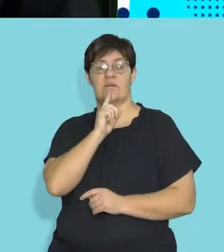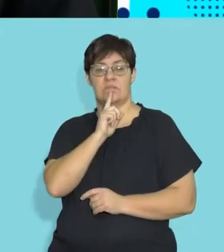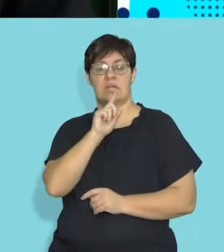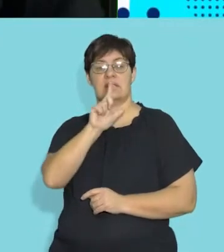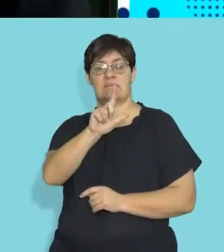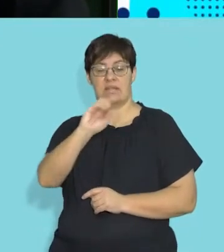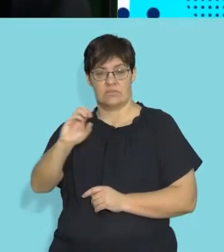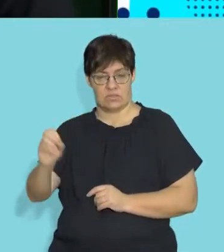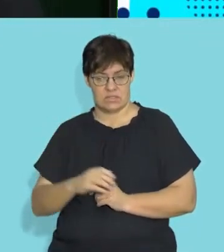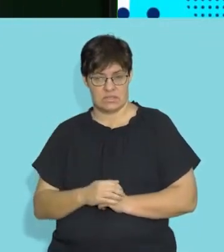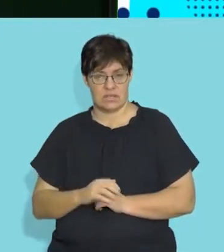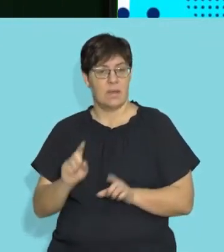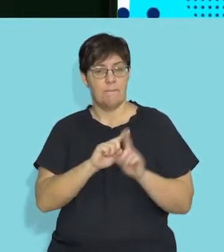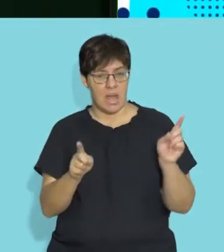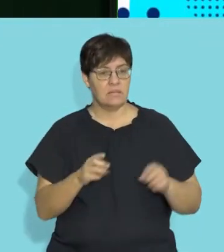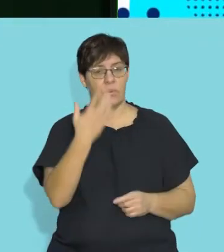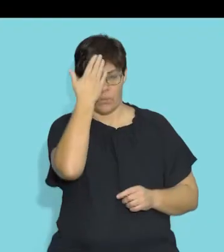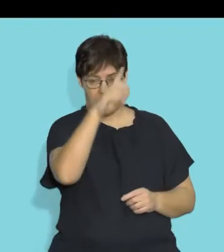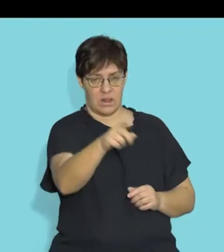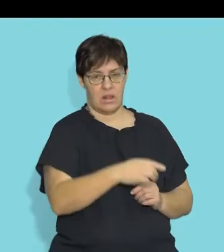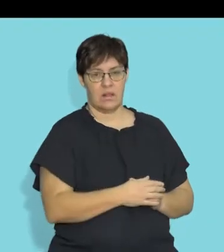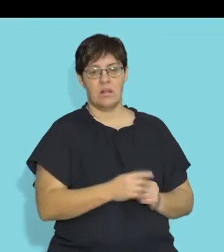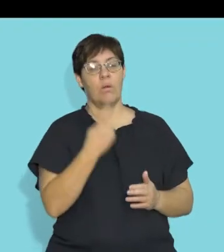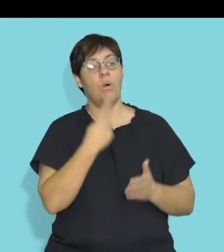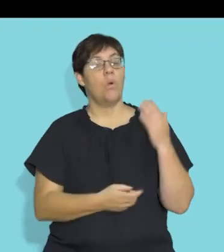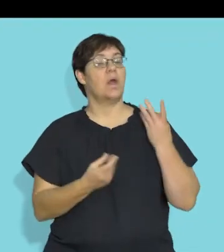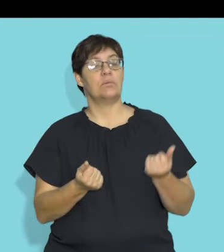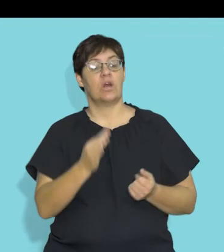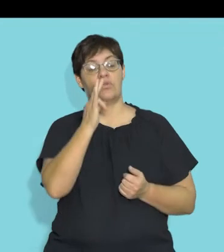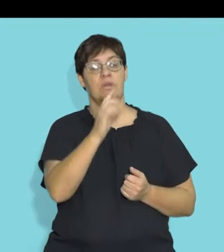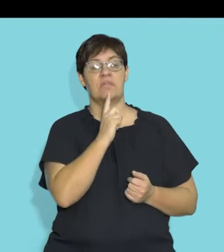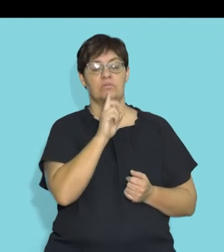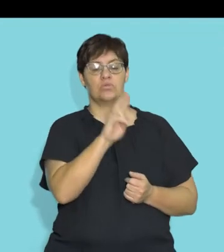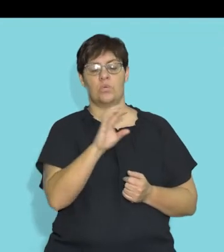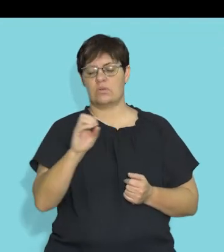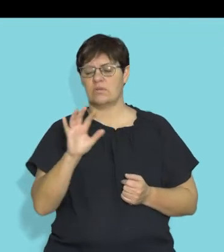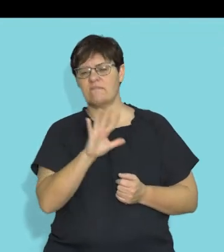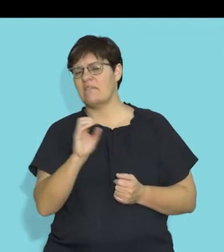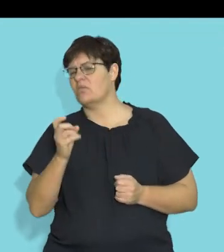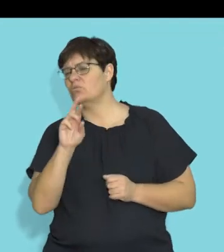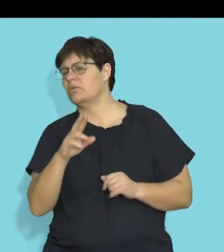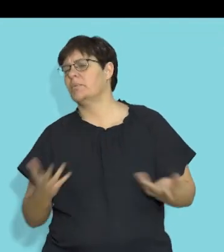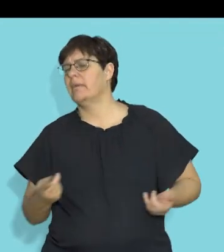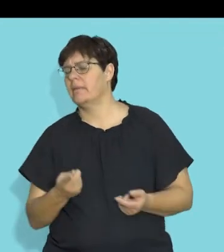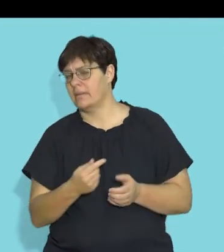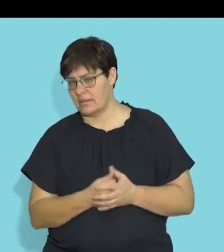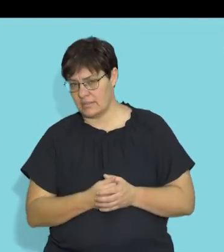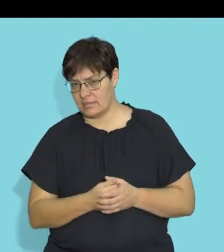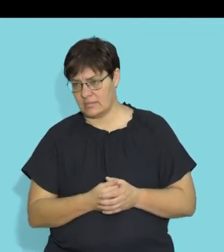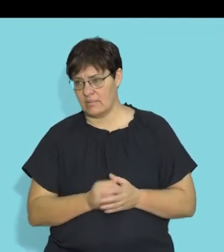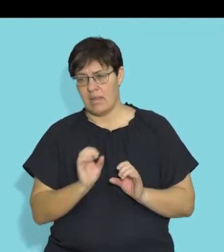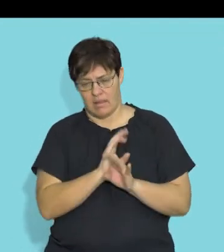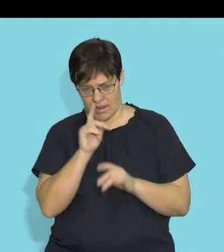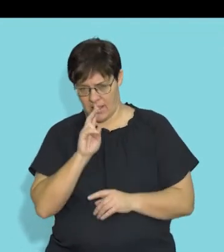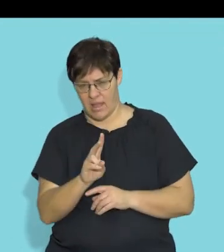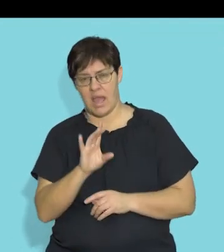to 3,700. But you know that there was only 3,200 for the juices.